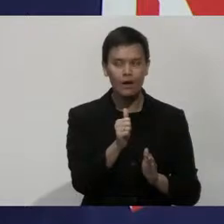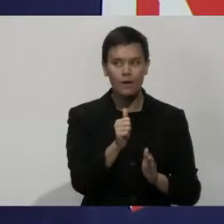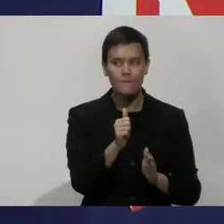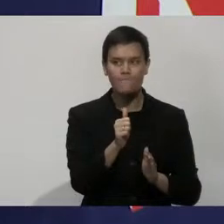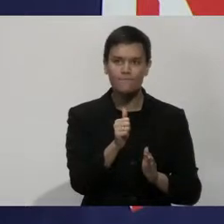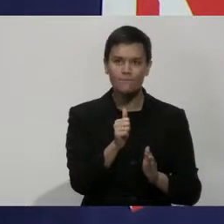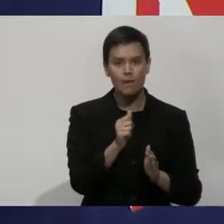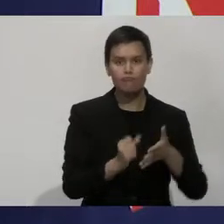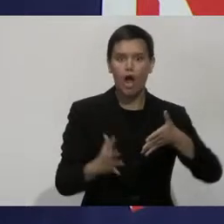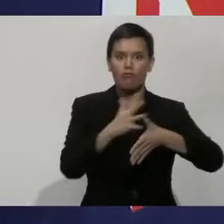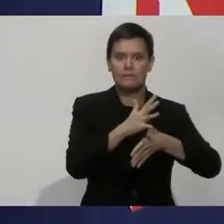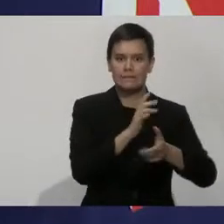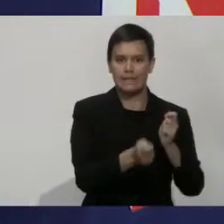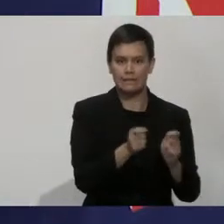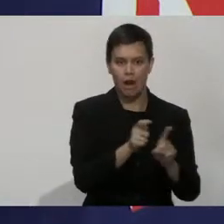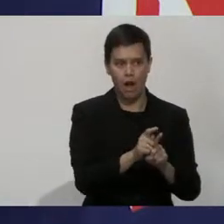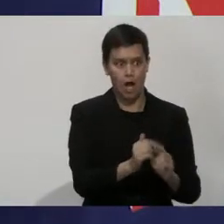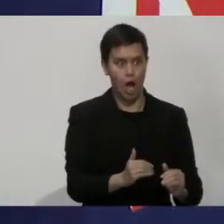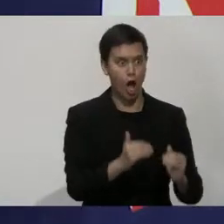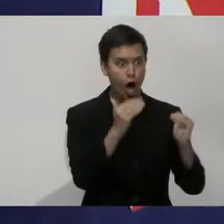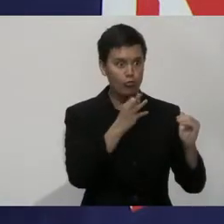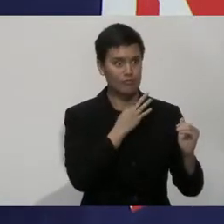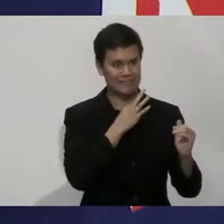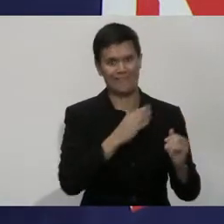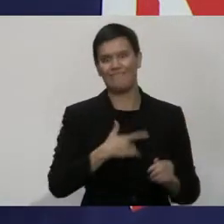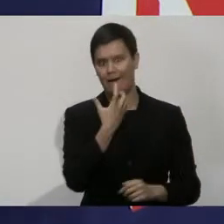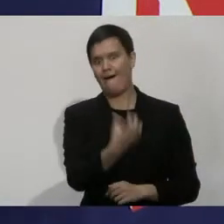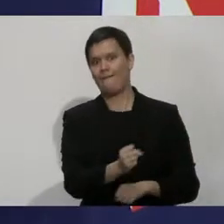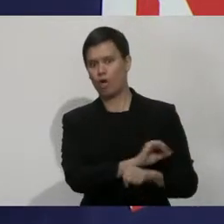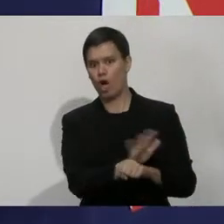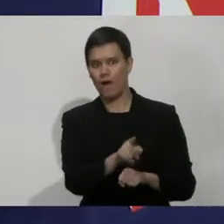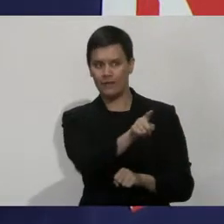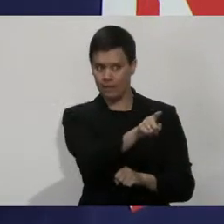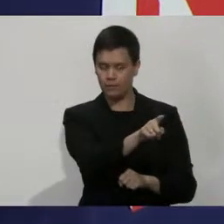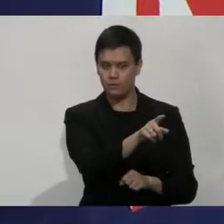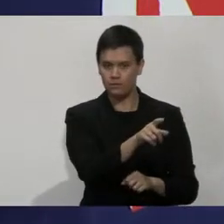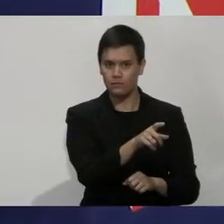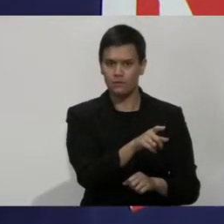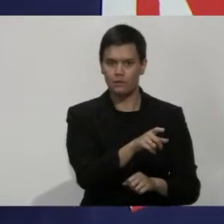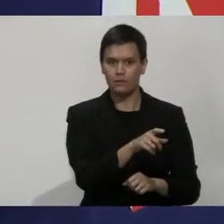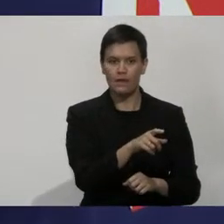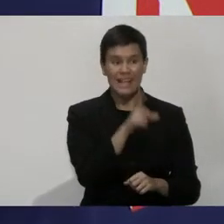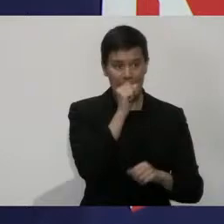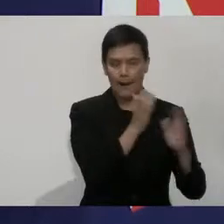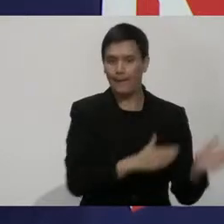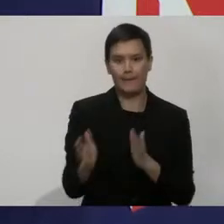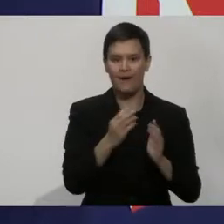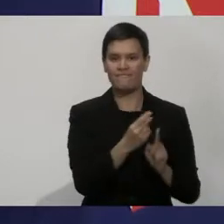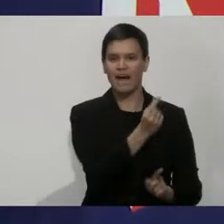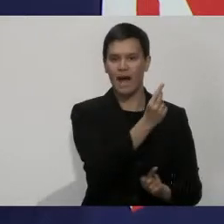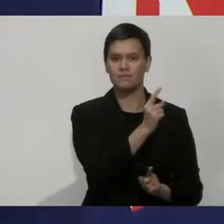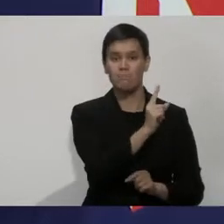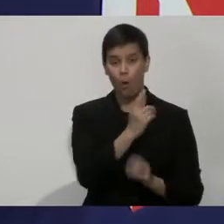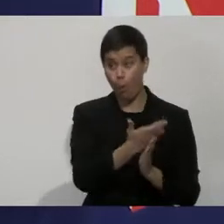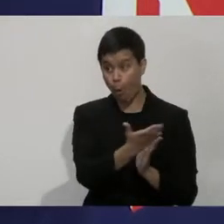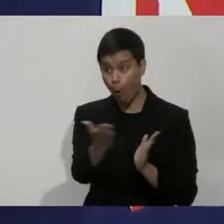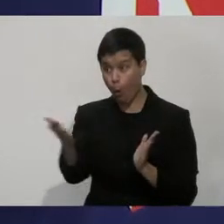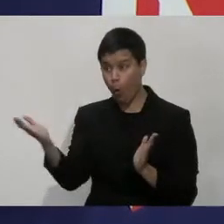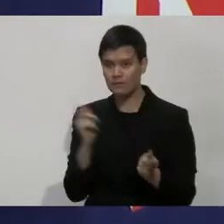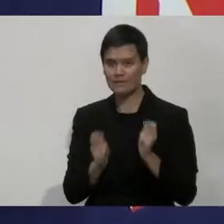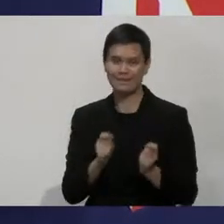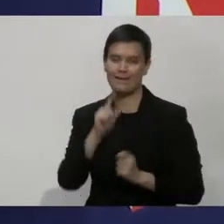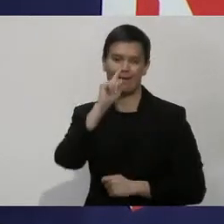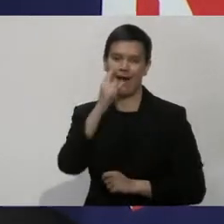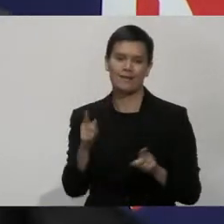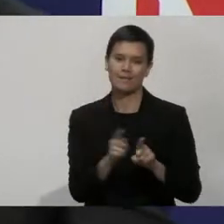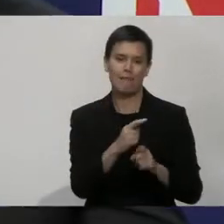to, where it's genuinely urgent, but we couldn't guarantee that for all tests. The AM show spoke to an immunocompromised man